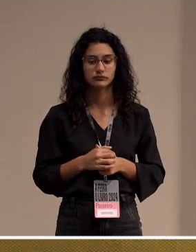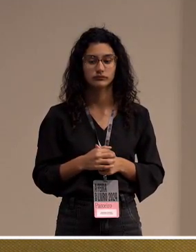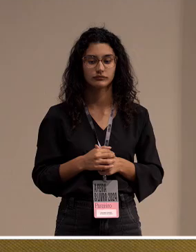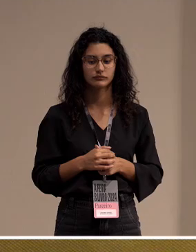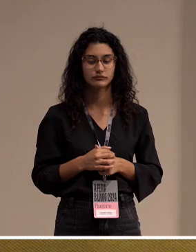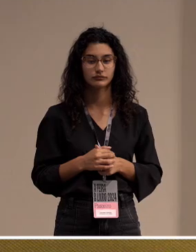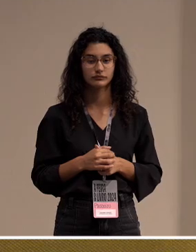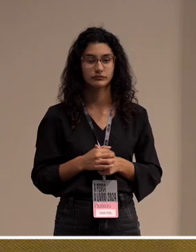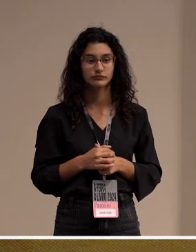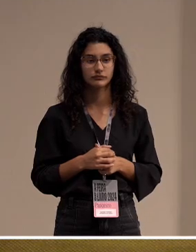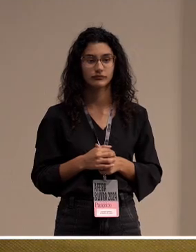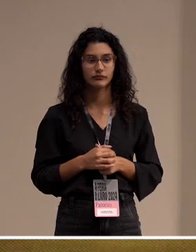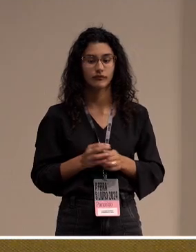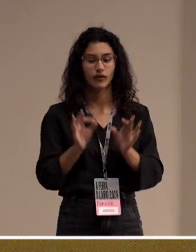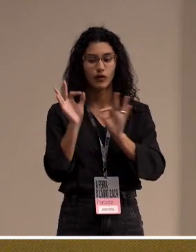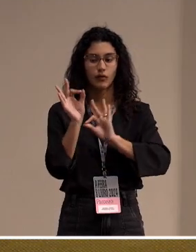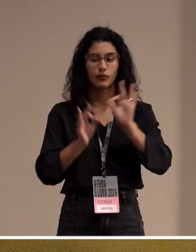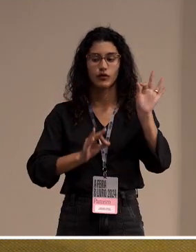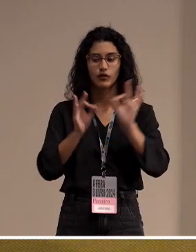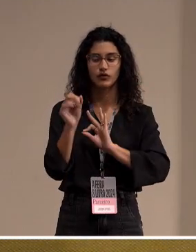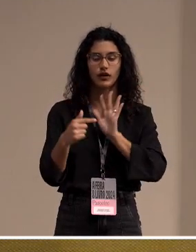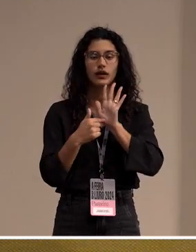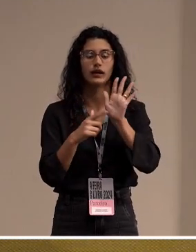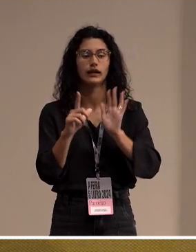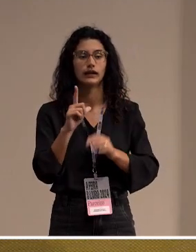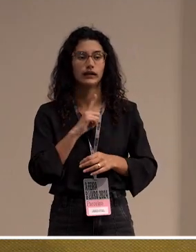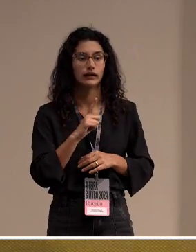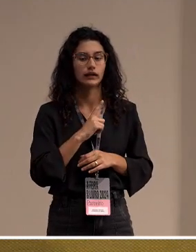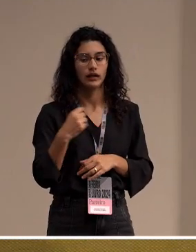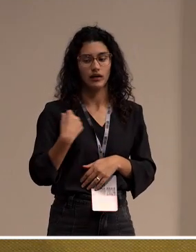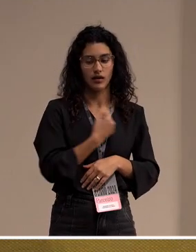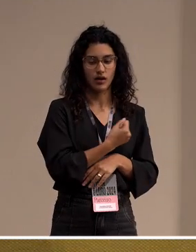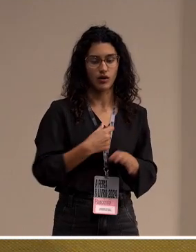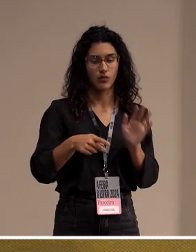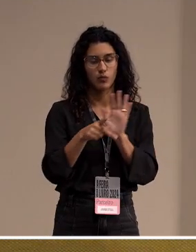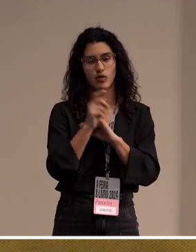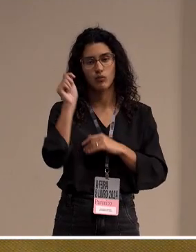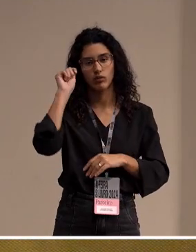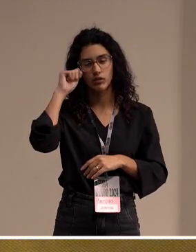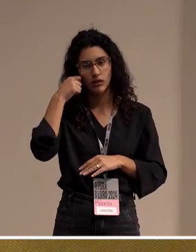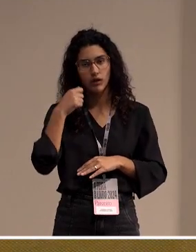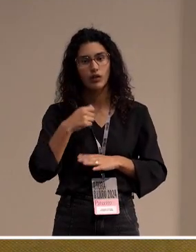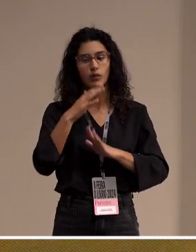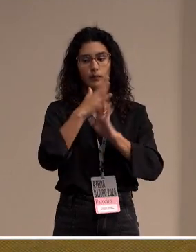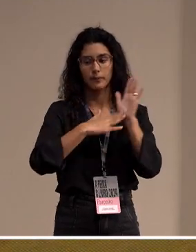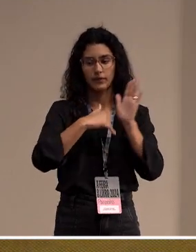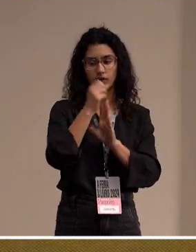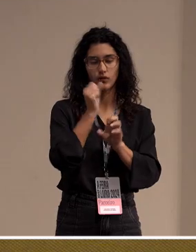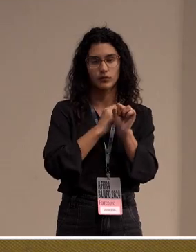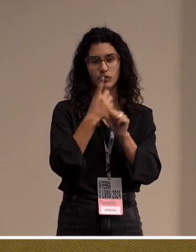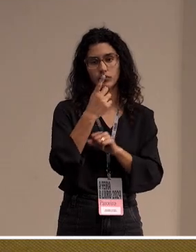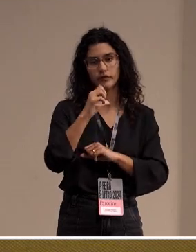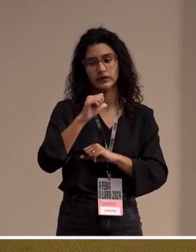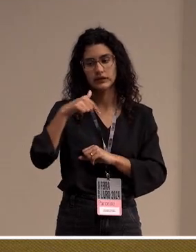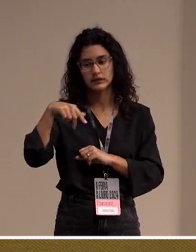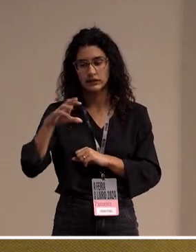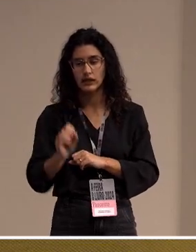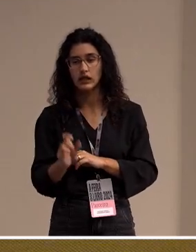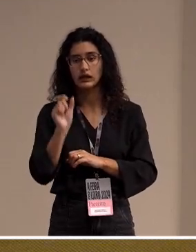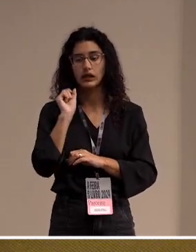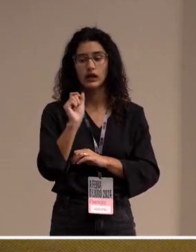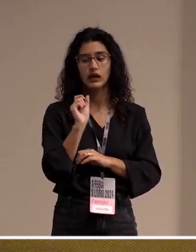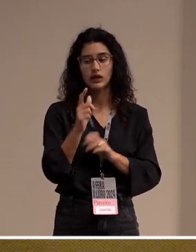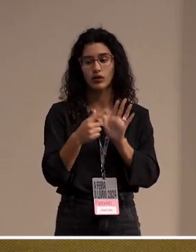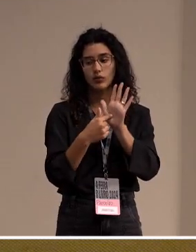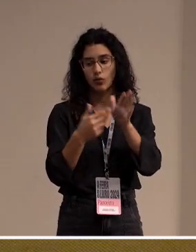thing, Detroit, St. Louis, etc. And the wall in St. Louis was made by a collective of